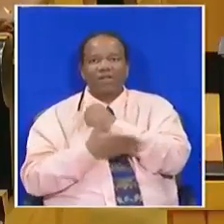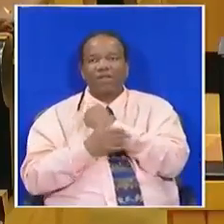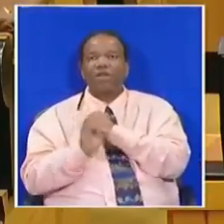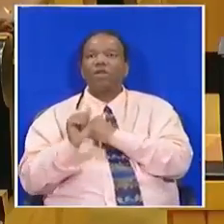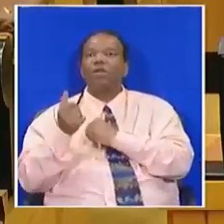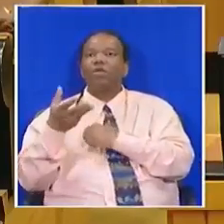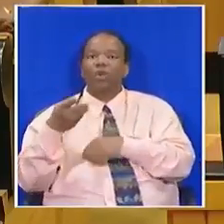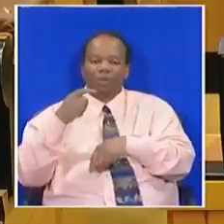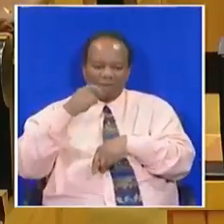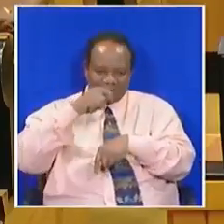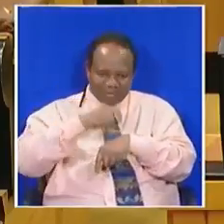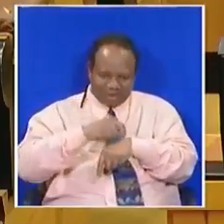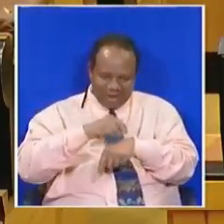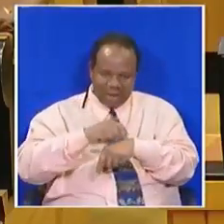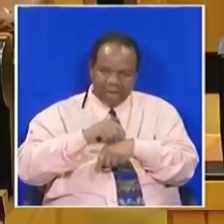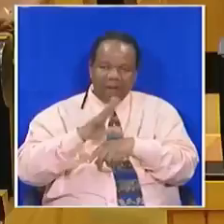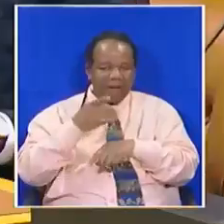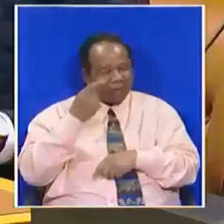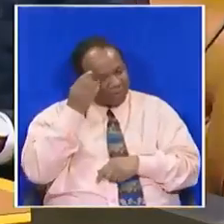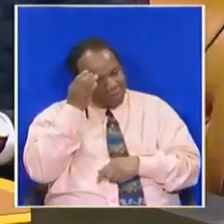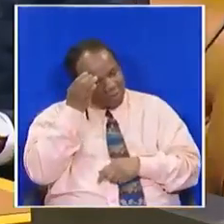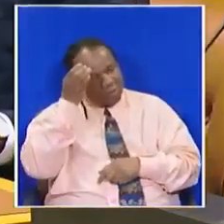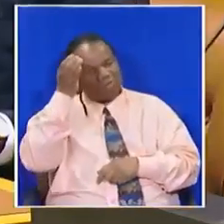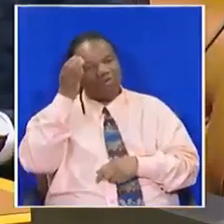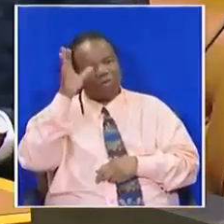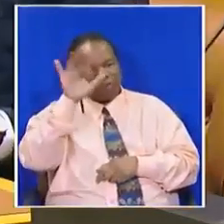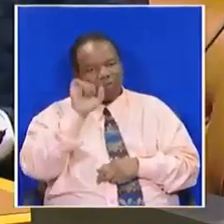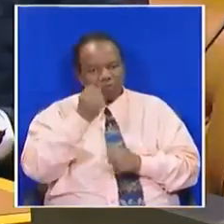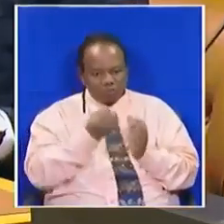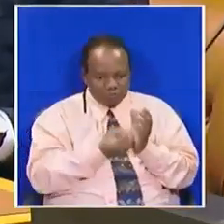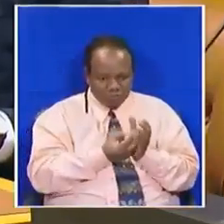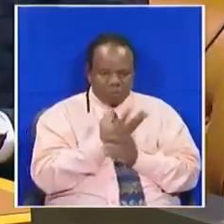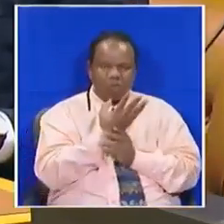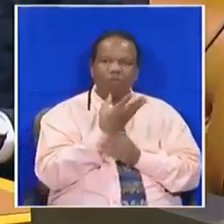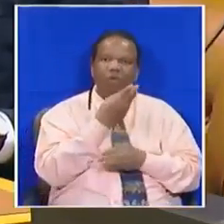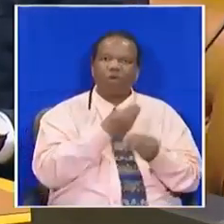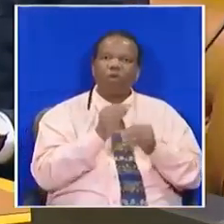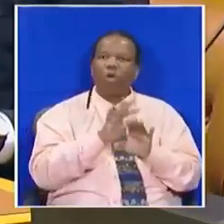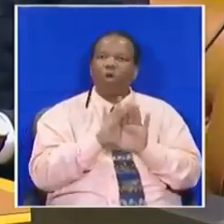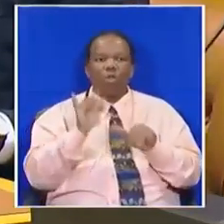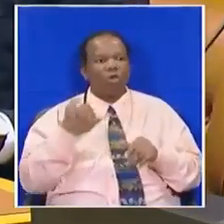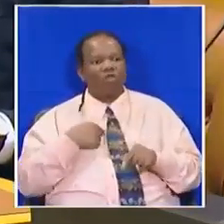contribute time, effort, and wisdom to the growth of our economy, rather